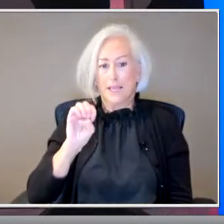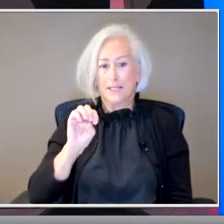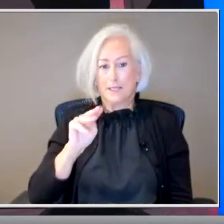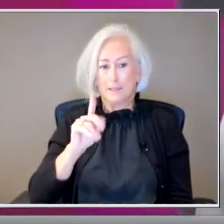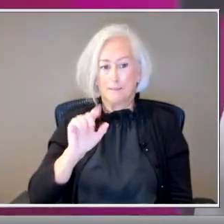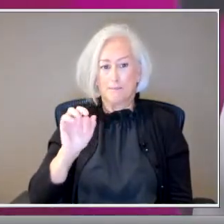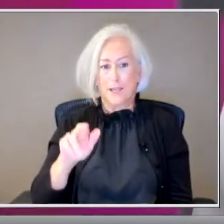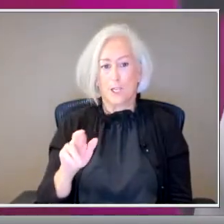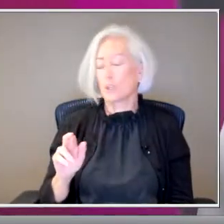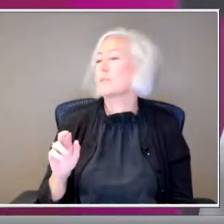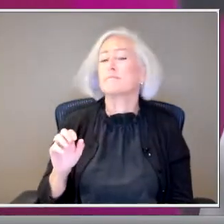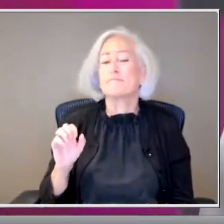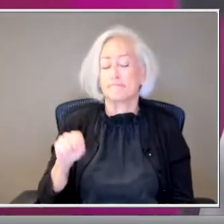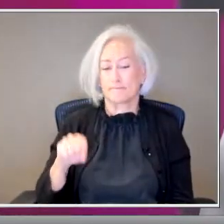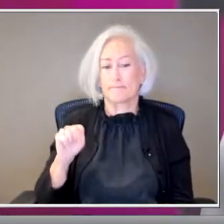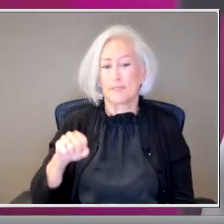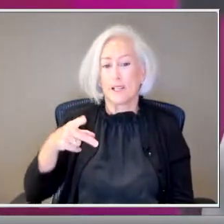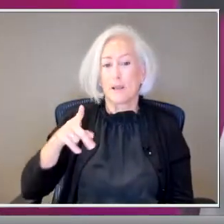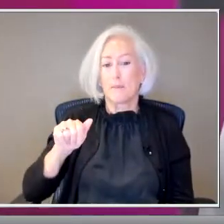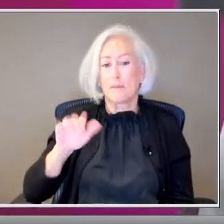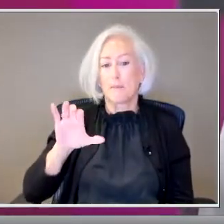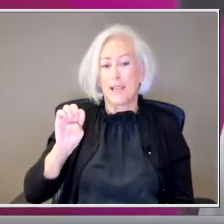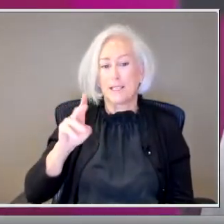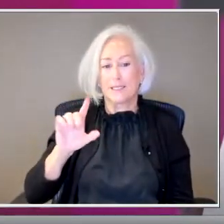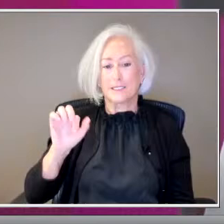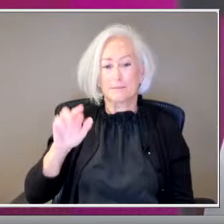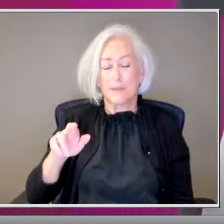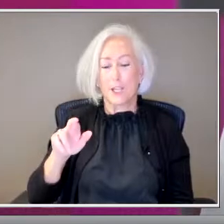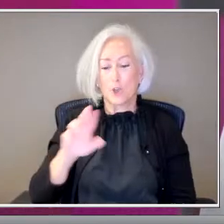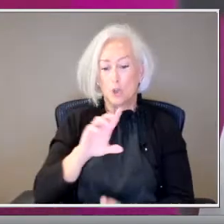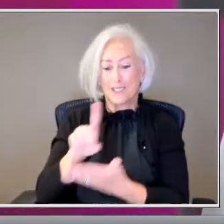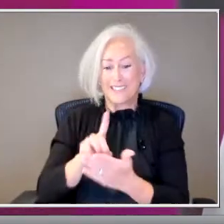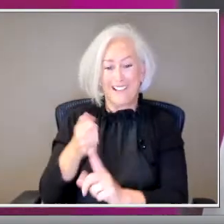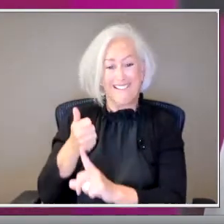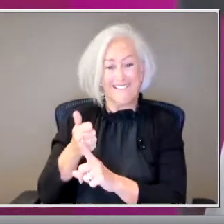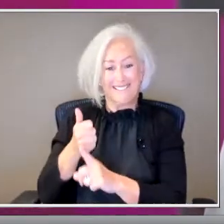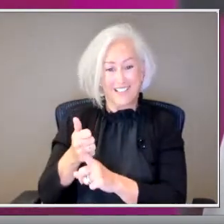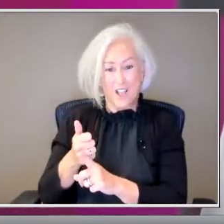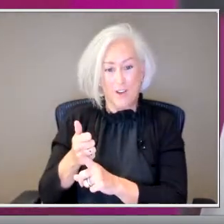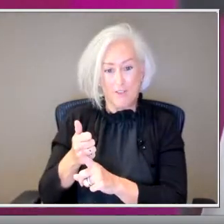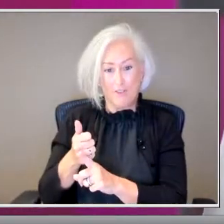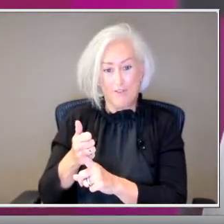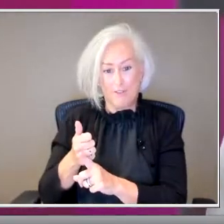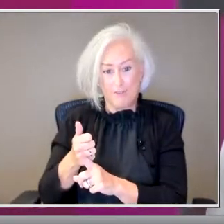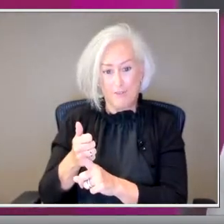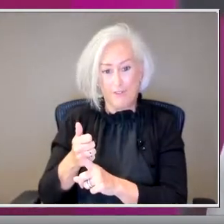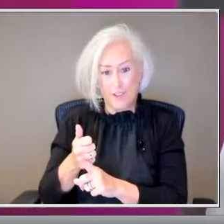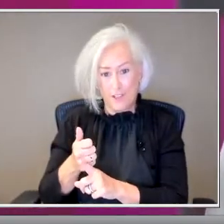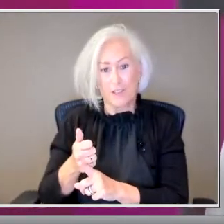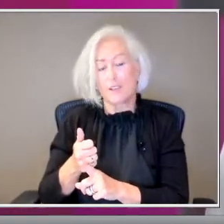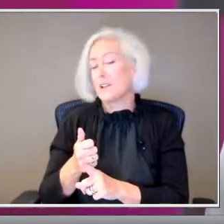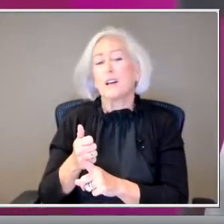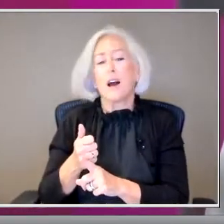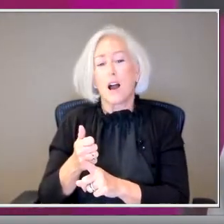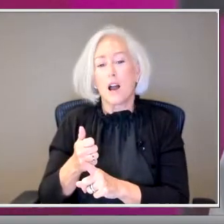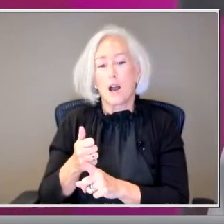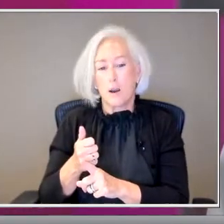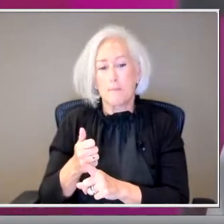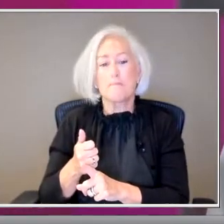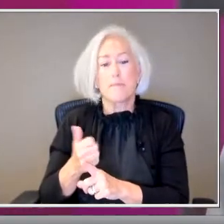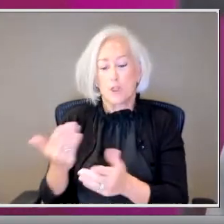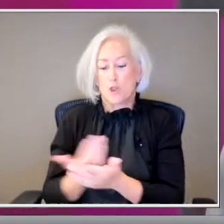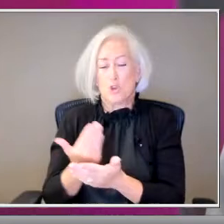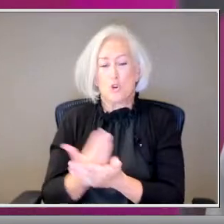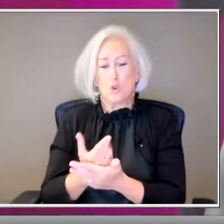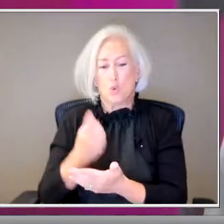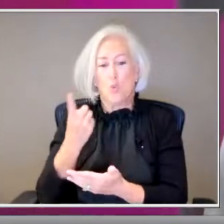so the pacemakers are designed not to, or to be used in a magnetic environment. So a lot of the newer devices are